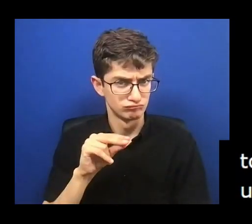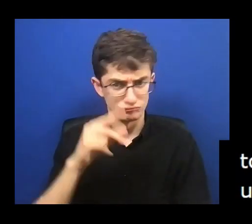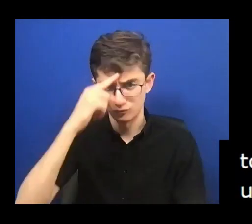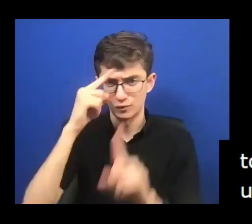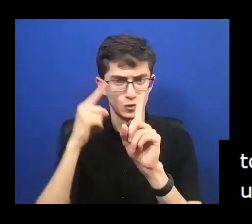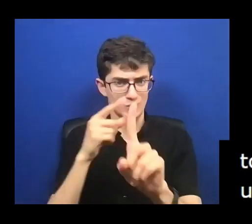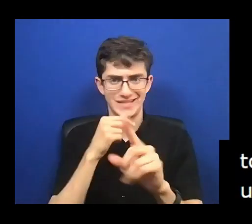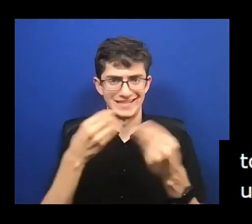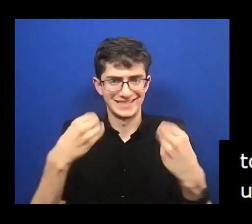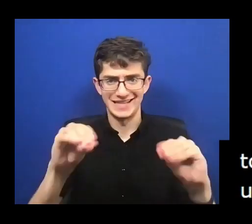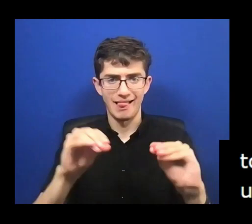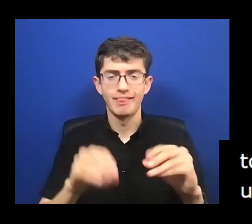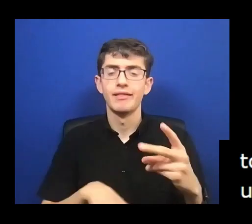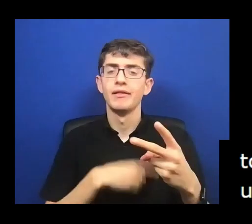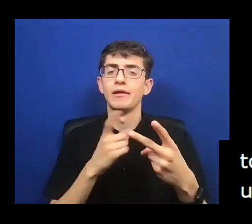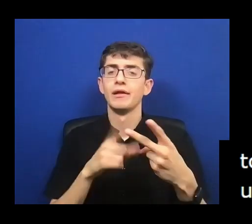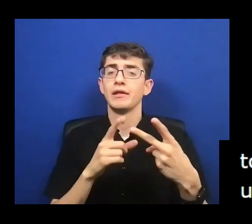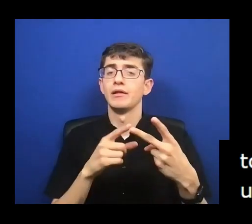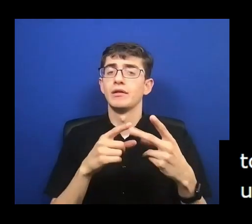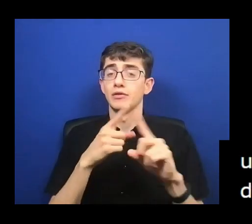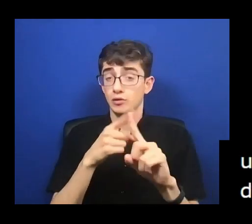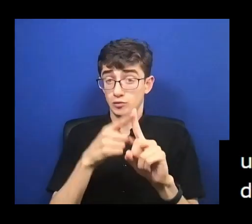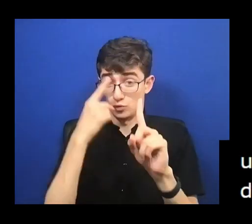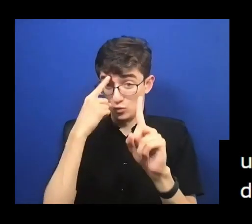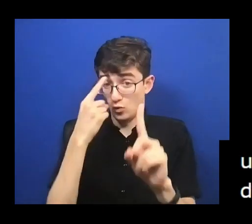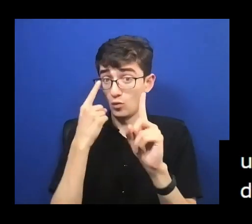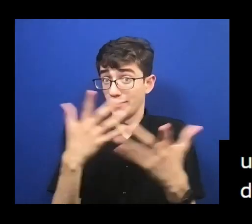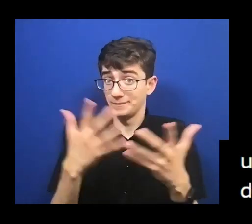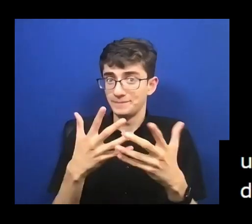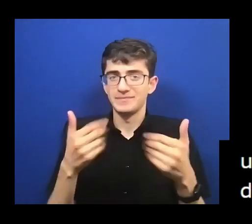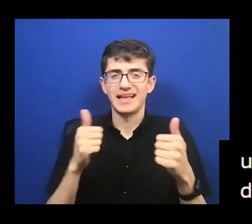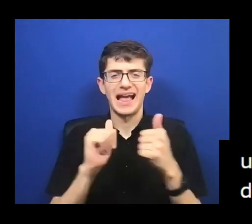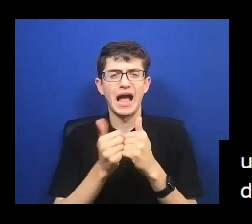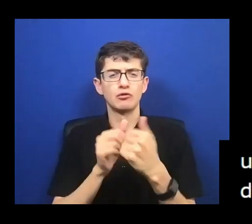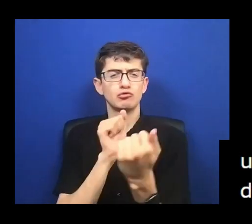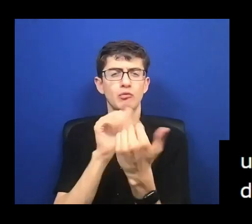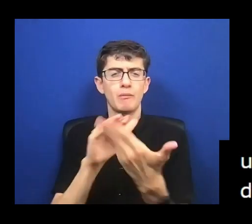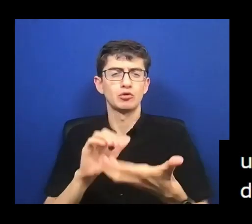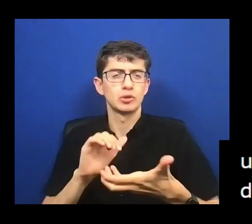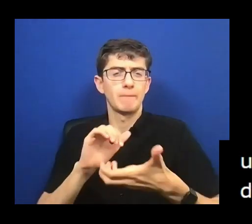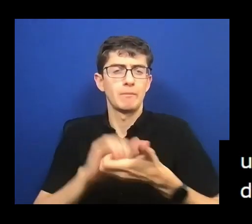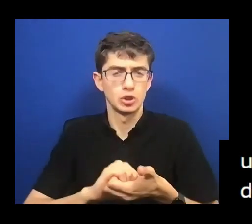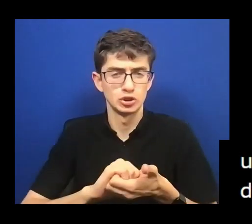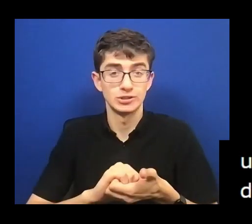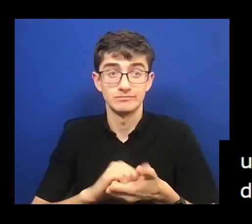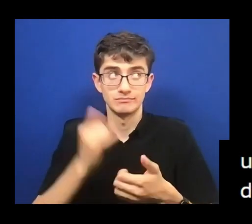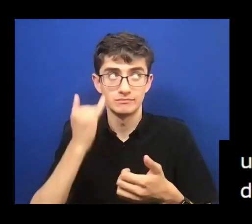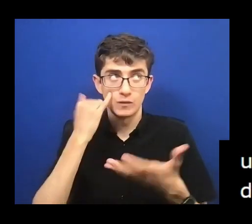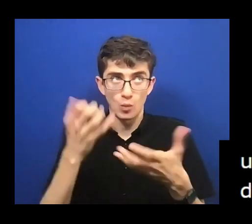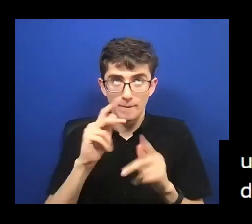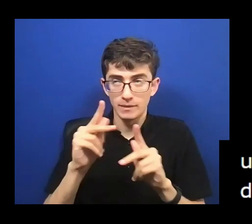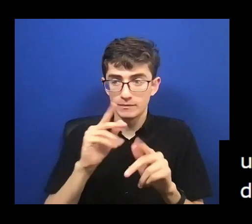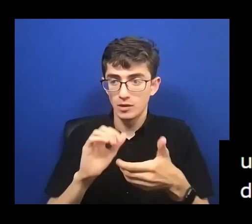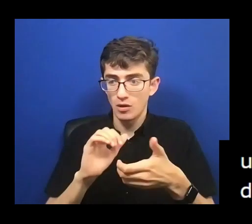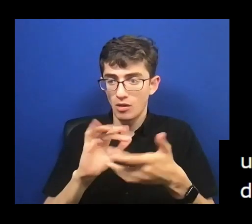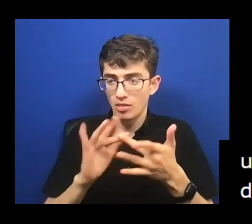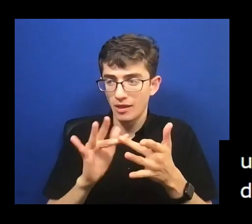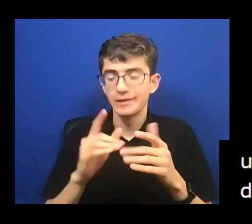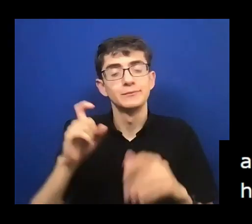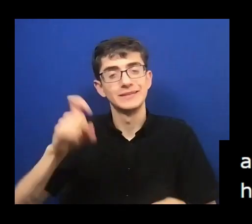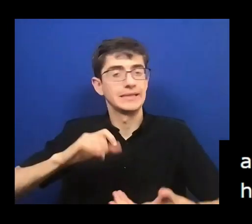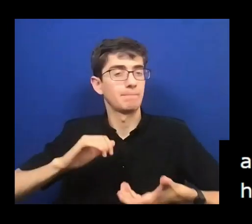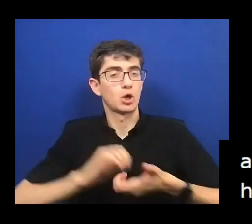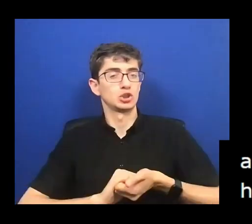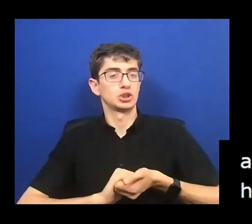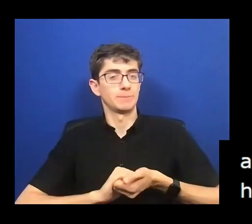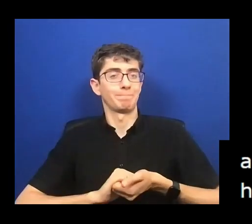how they approach partnerships, because ultimately when we're getting people online, that's what it's going to take. It's going to take partnerships. So each one of them is going to